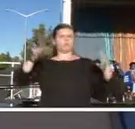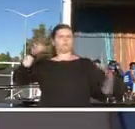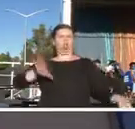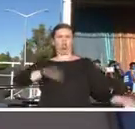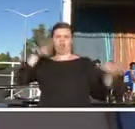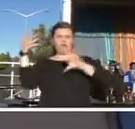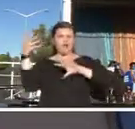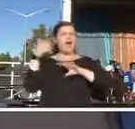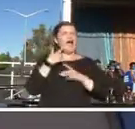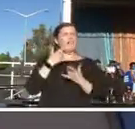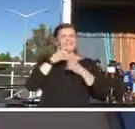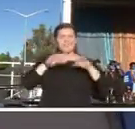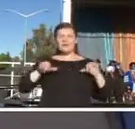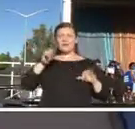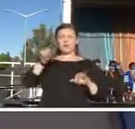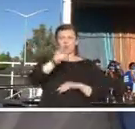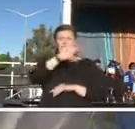pajamas.